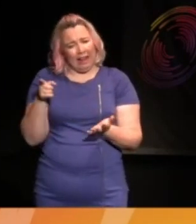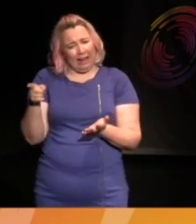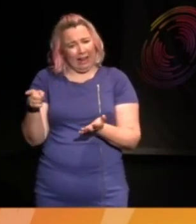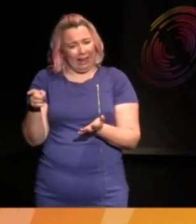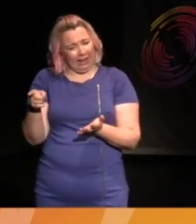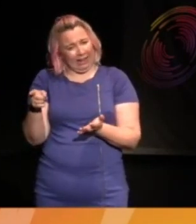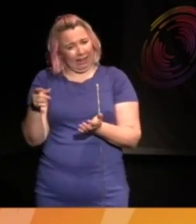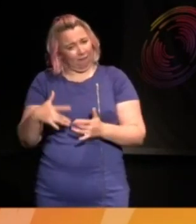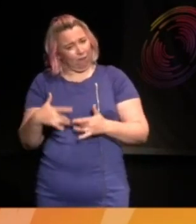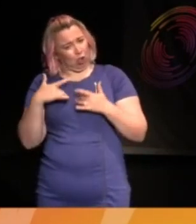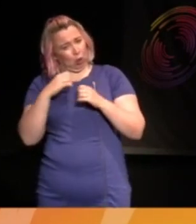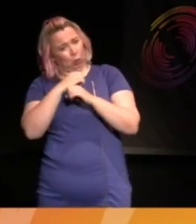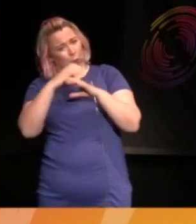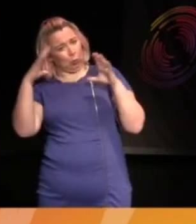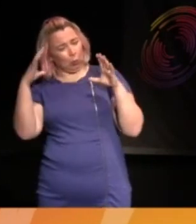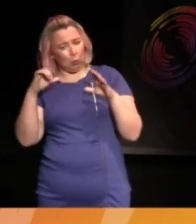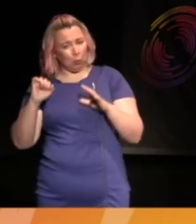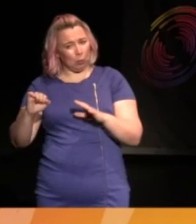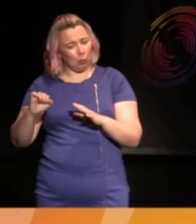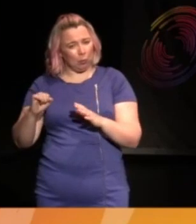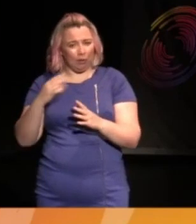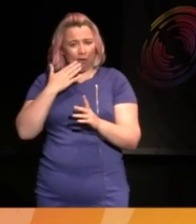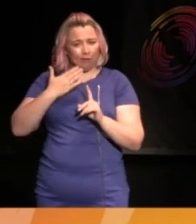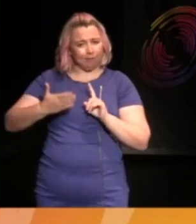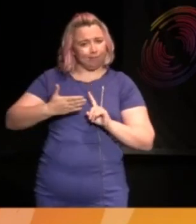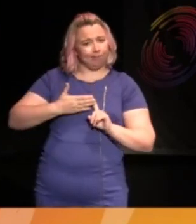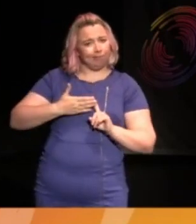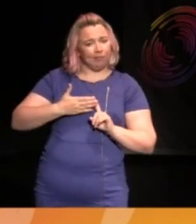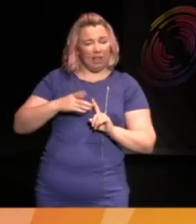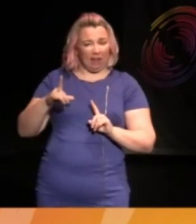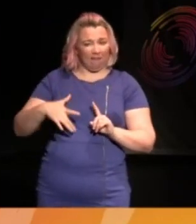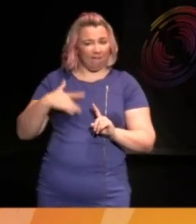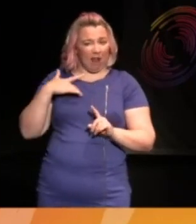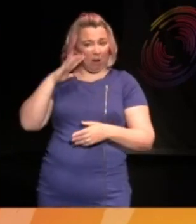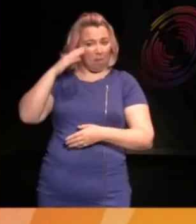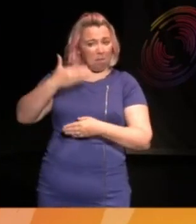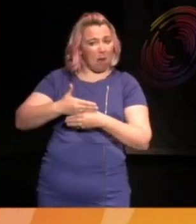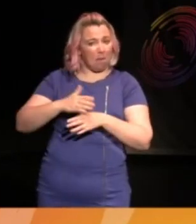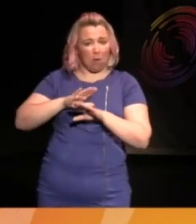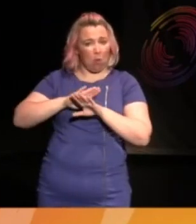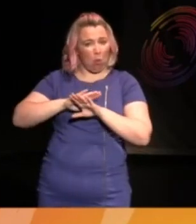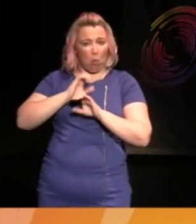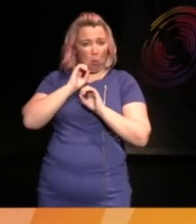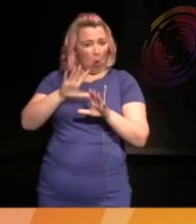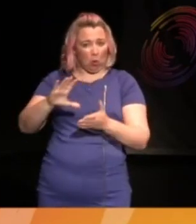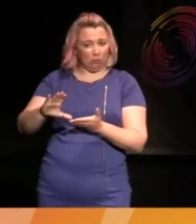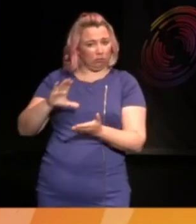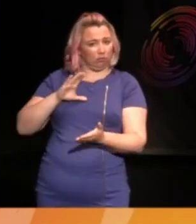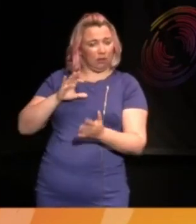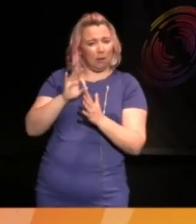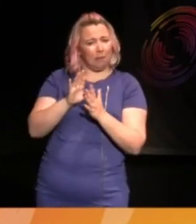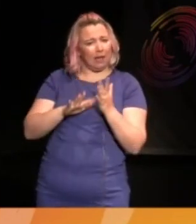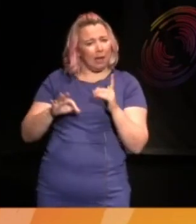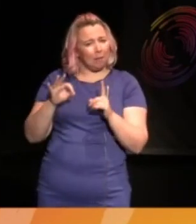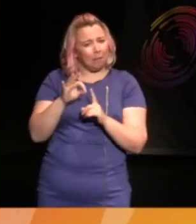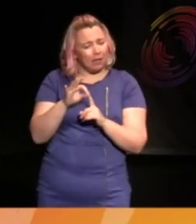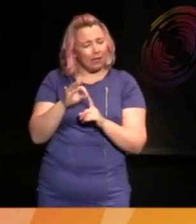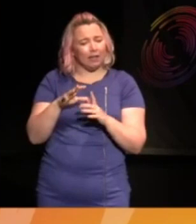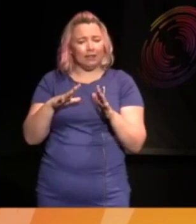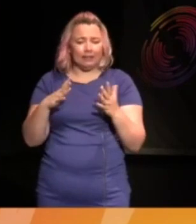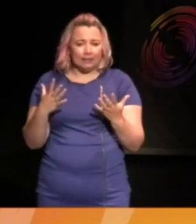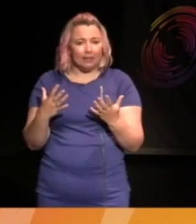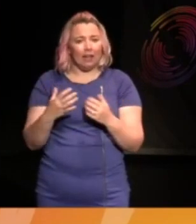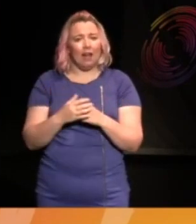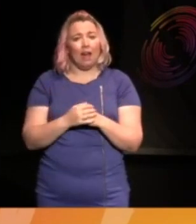kicked out the system in order to learn to behave. And when it doesn't need